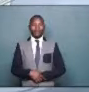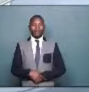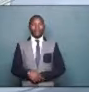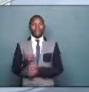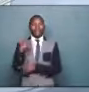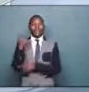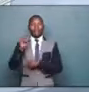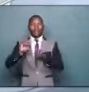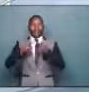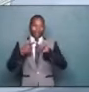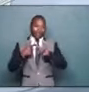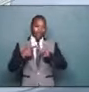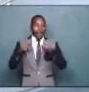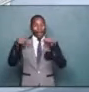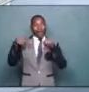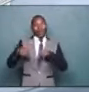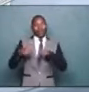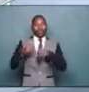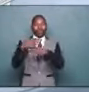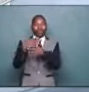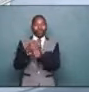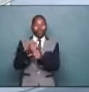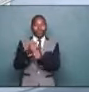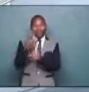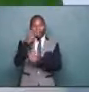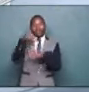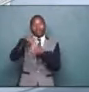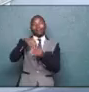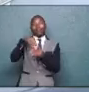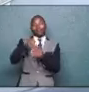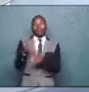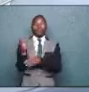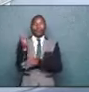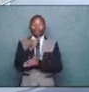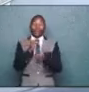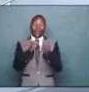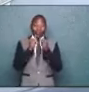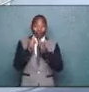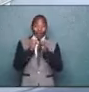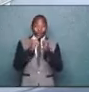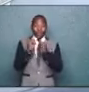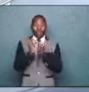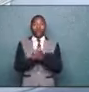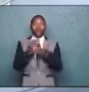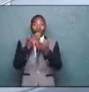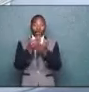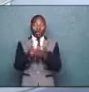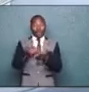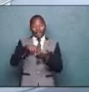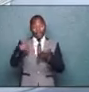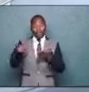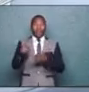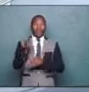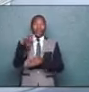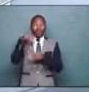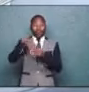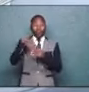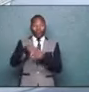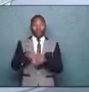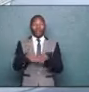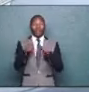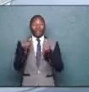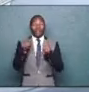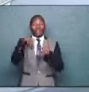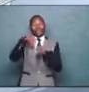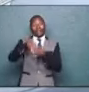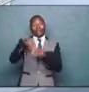Amalawe anzanga Lelo bungo lwende tajisanko Labwela ndi untenga Okudza kalembira wa vodi Pamene